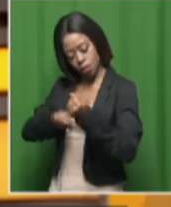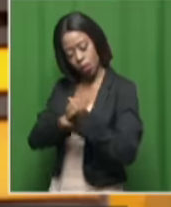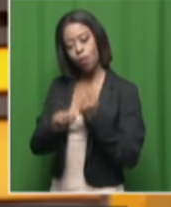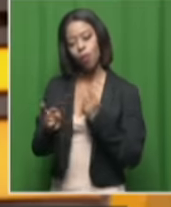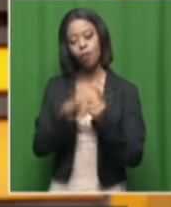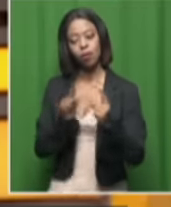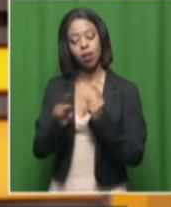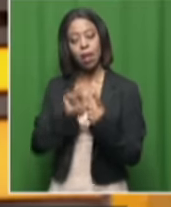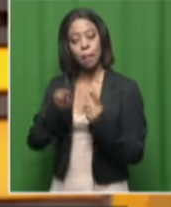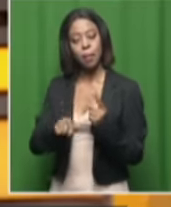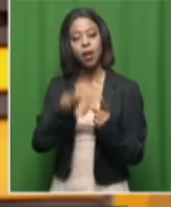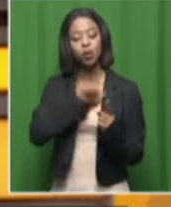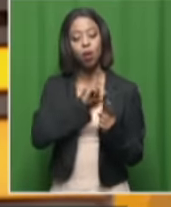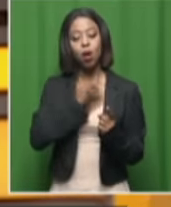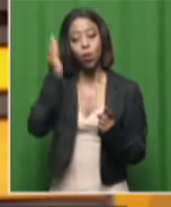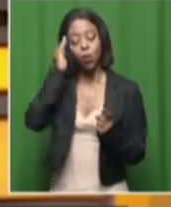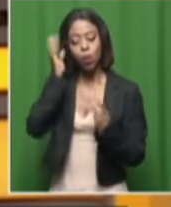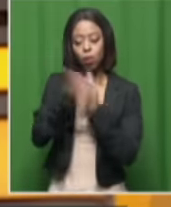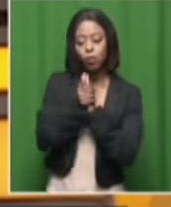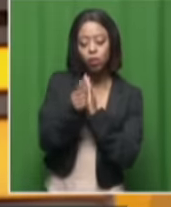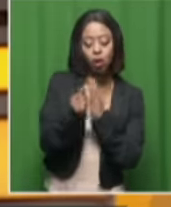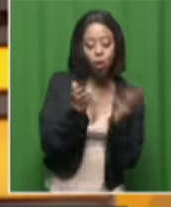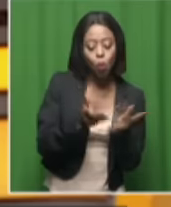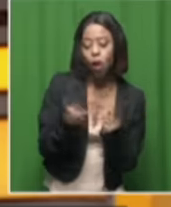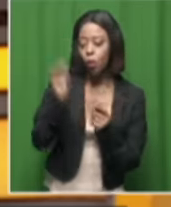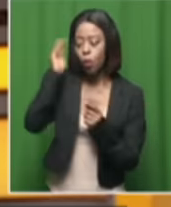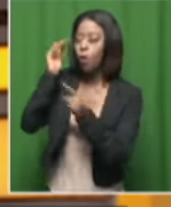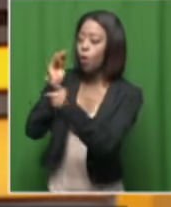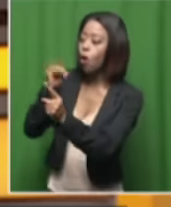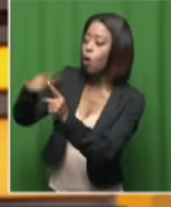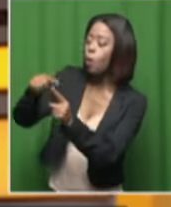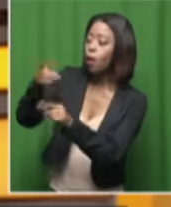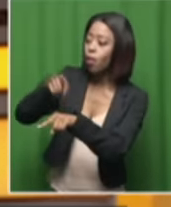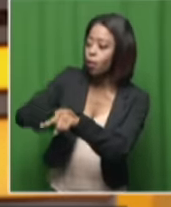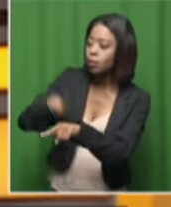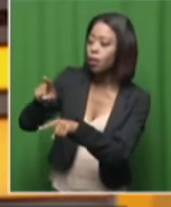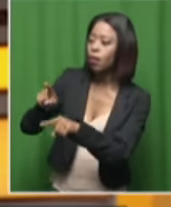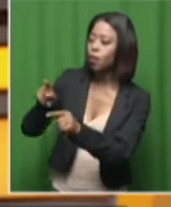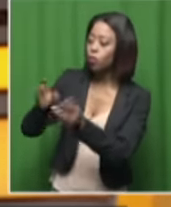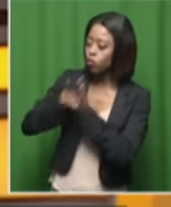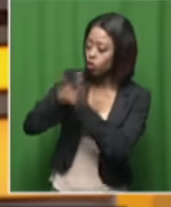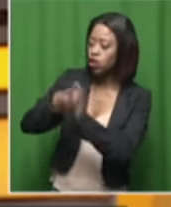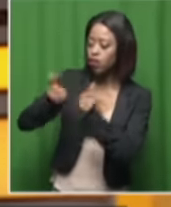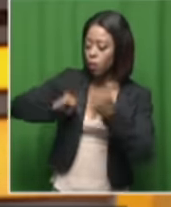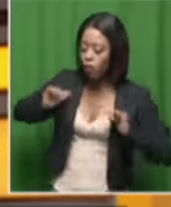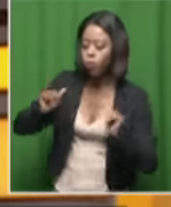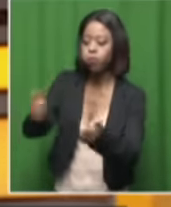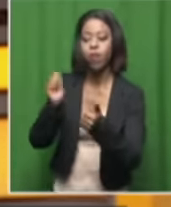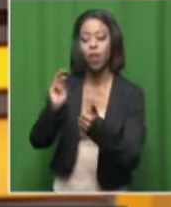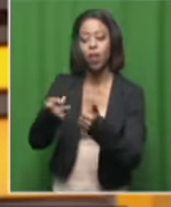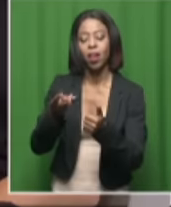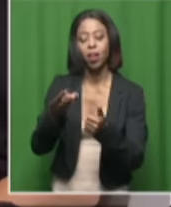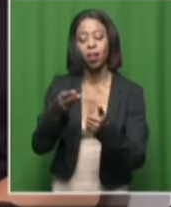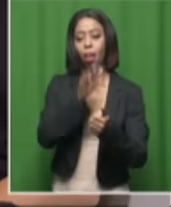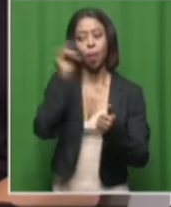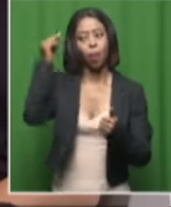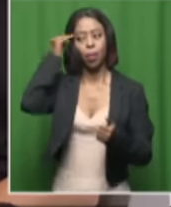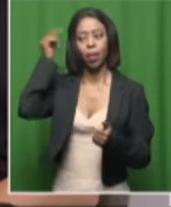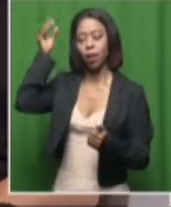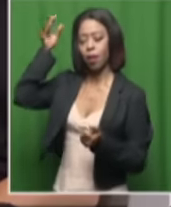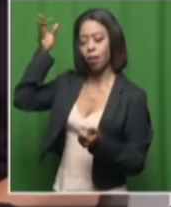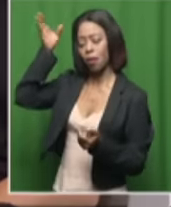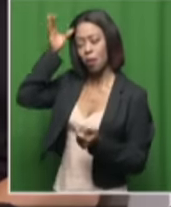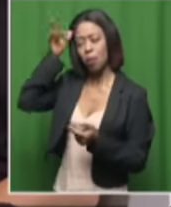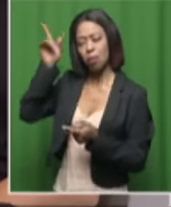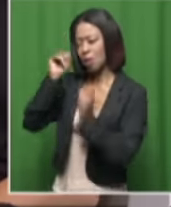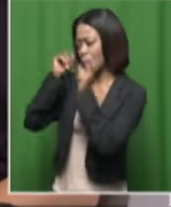because we know our abilities, and we know whoever is playing at that moment is gonna deliver for us. So I don't think the coach also knows